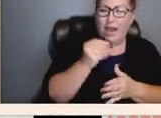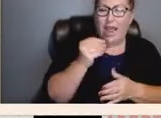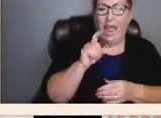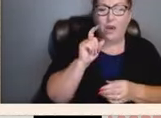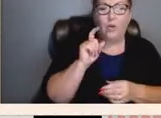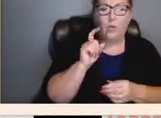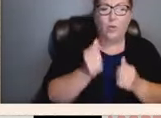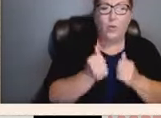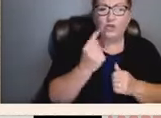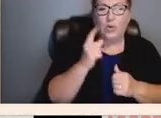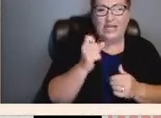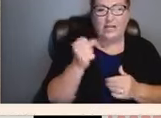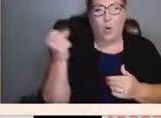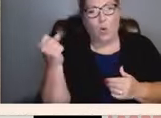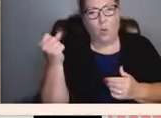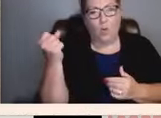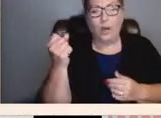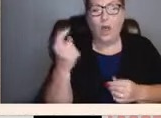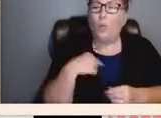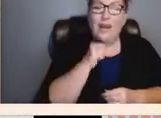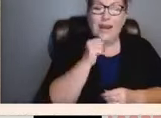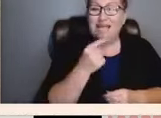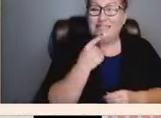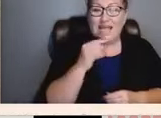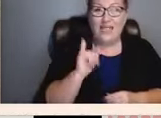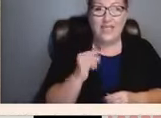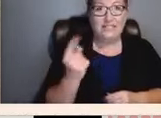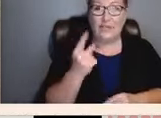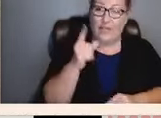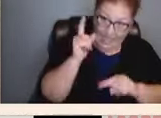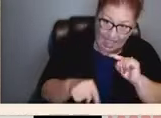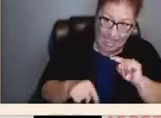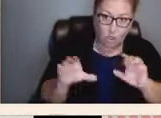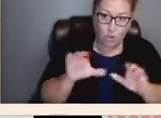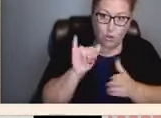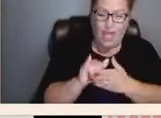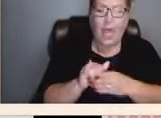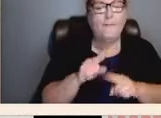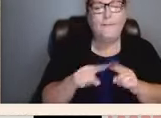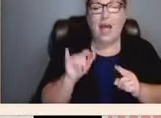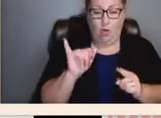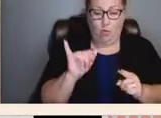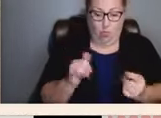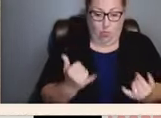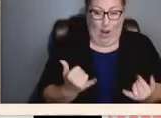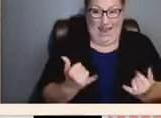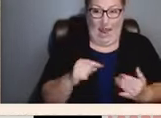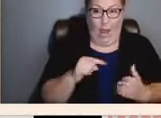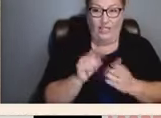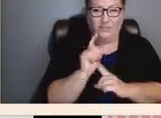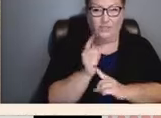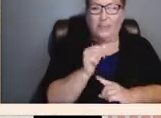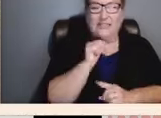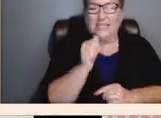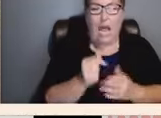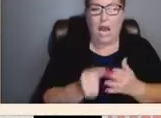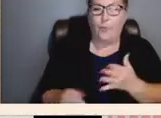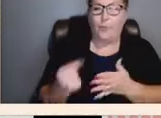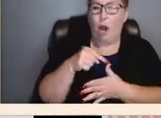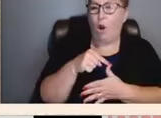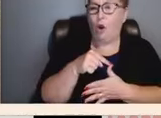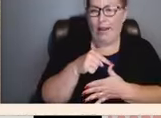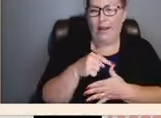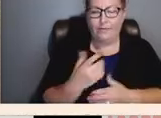We're not saying that it's something that can't be done, but at this moment in time, it is not a priority.